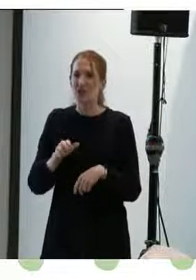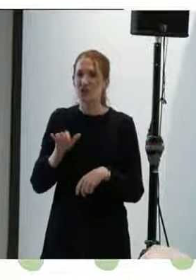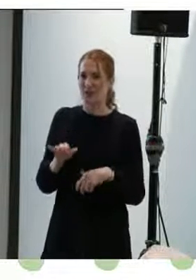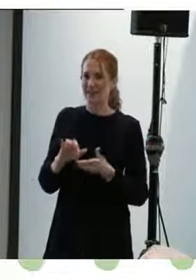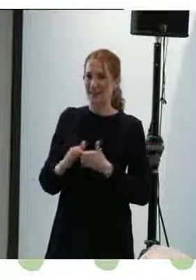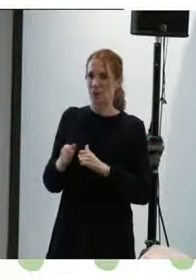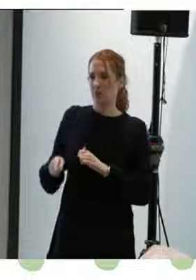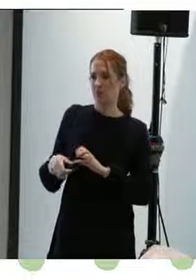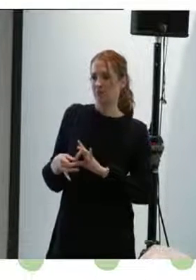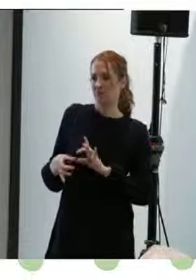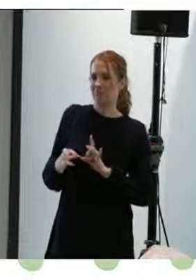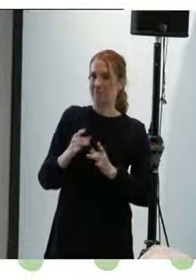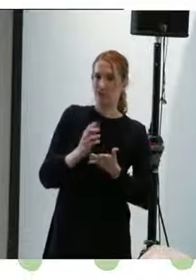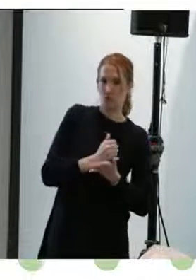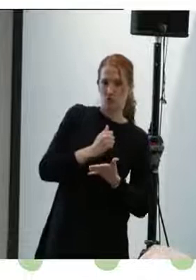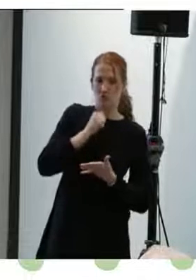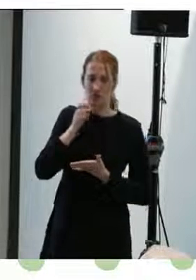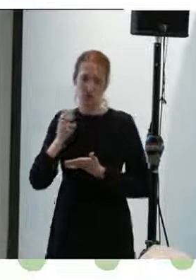deserving.